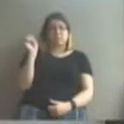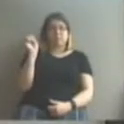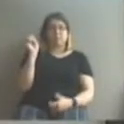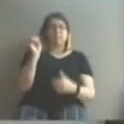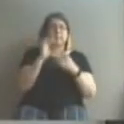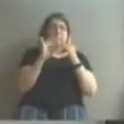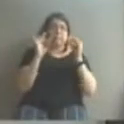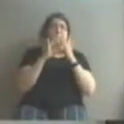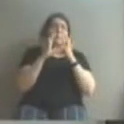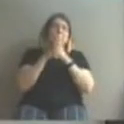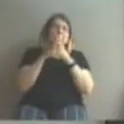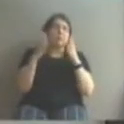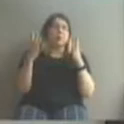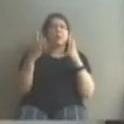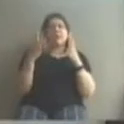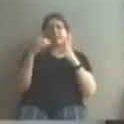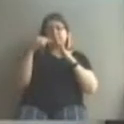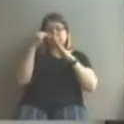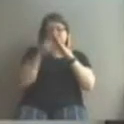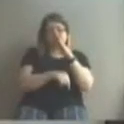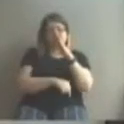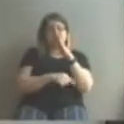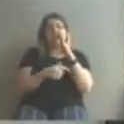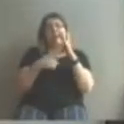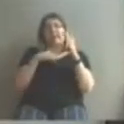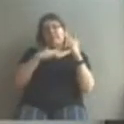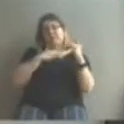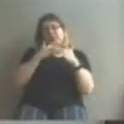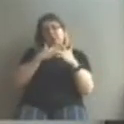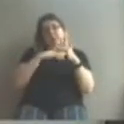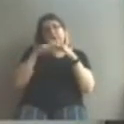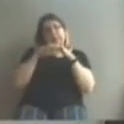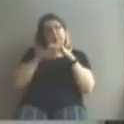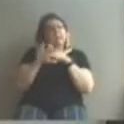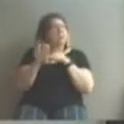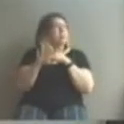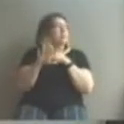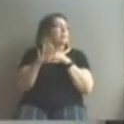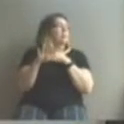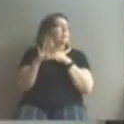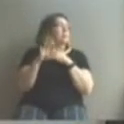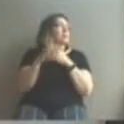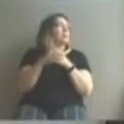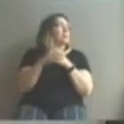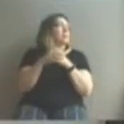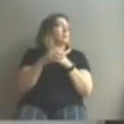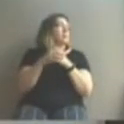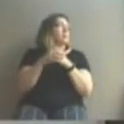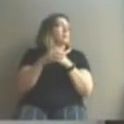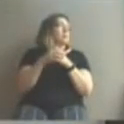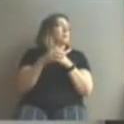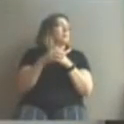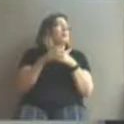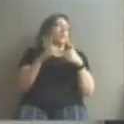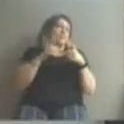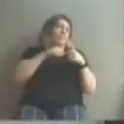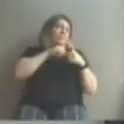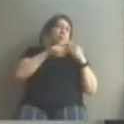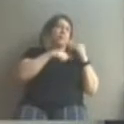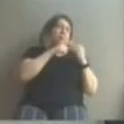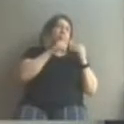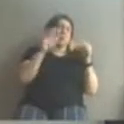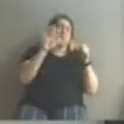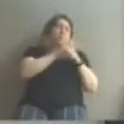lot. The devil's in the details. I had concerns coming into this that, you know, well, I had concerns at first about the